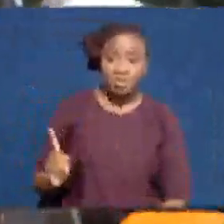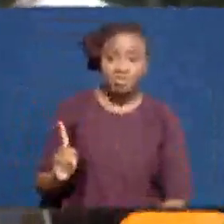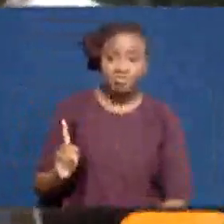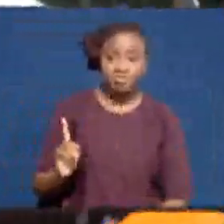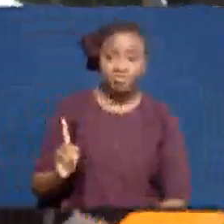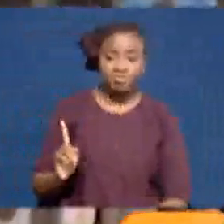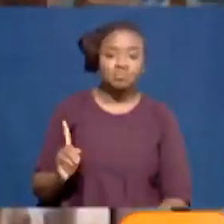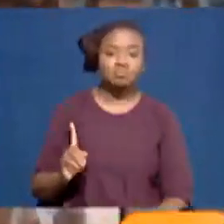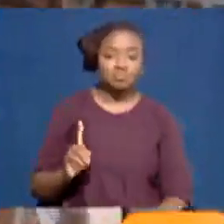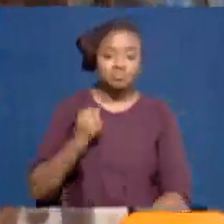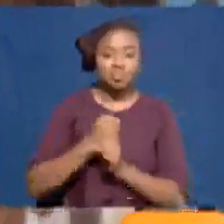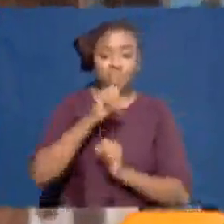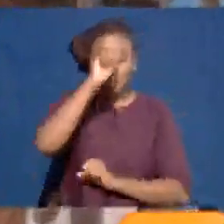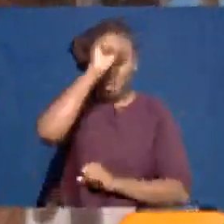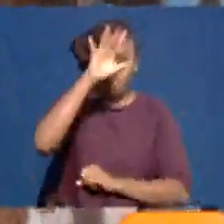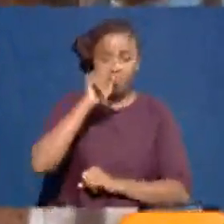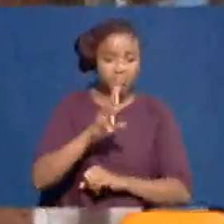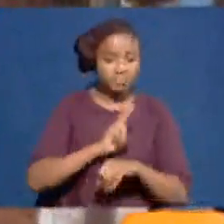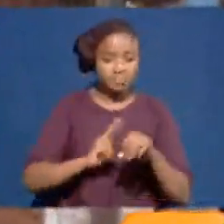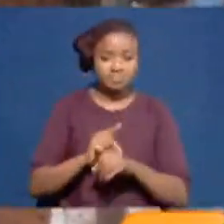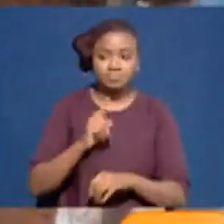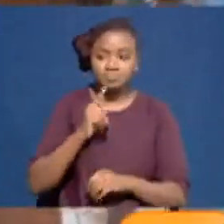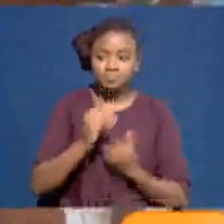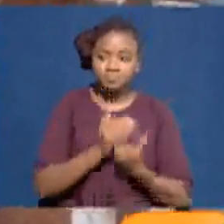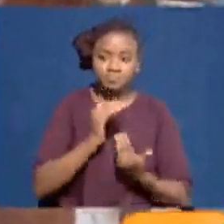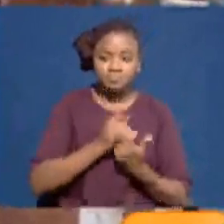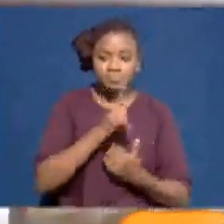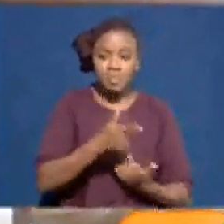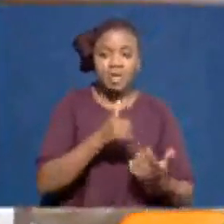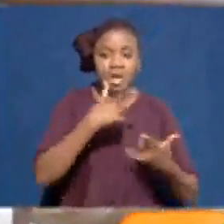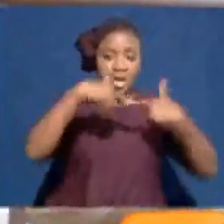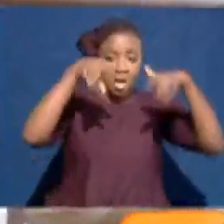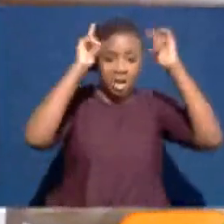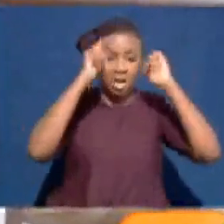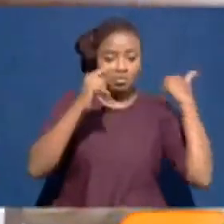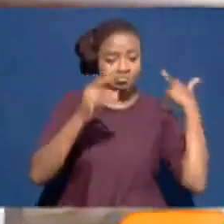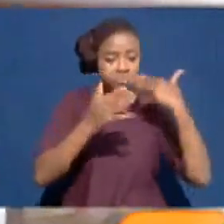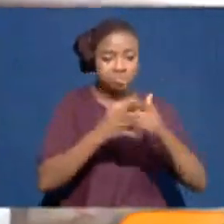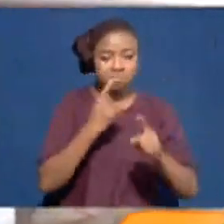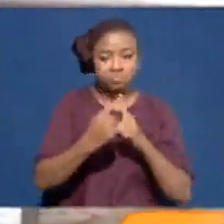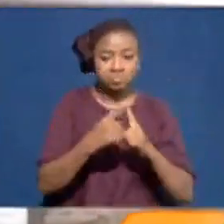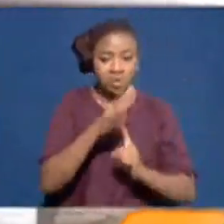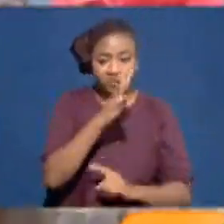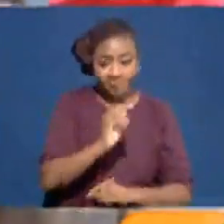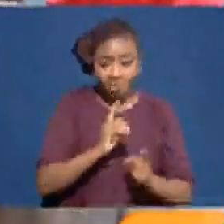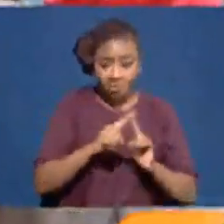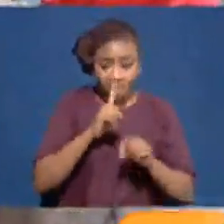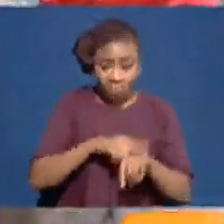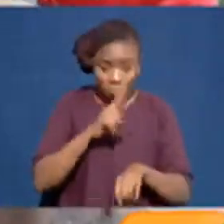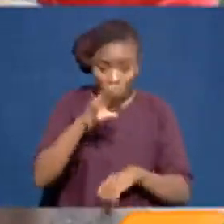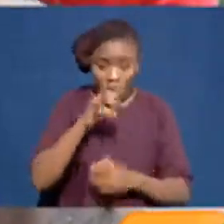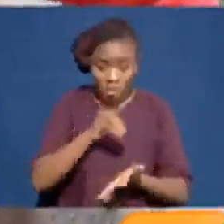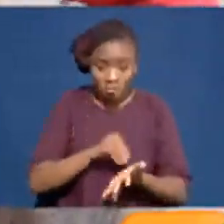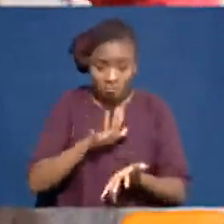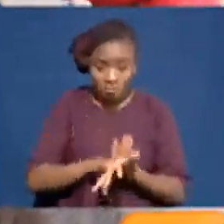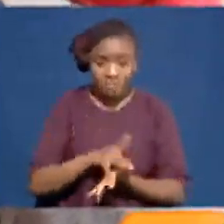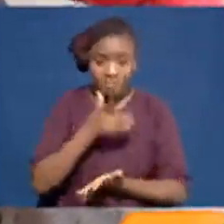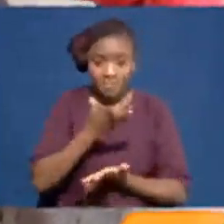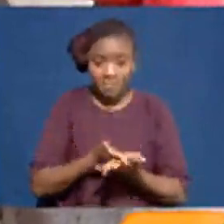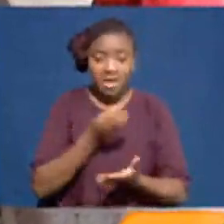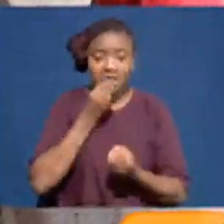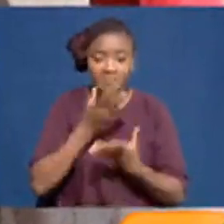farmer in Kiambu, says he has been rearing cows for 40 years, but since he enrolled on Digicow, milk production has